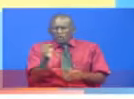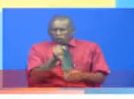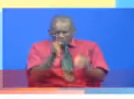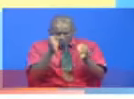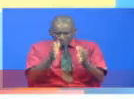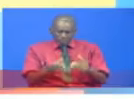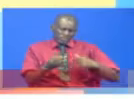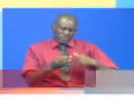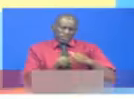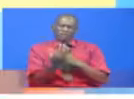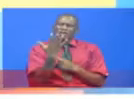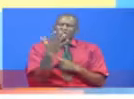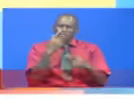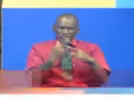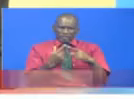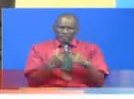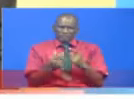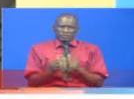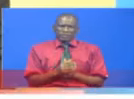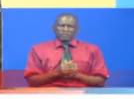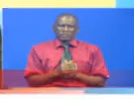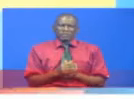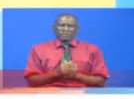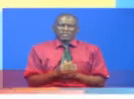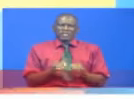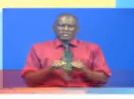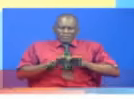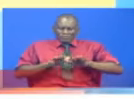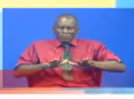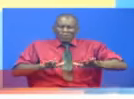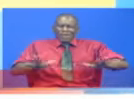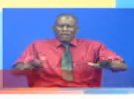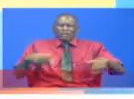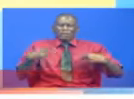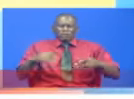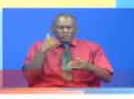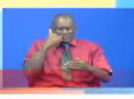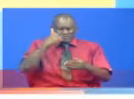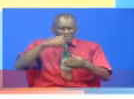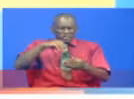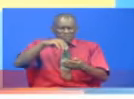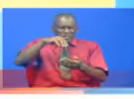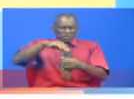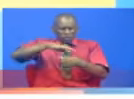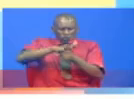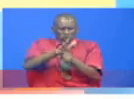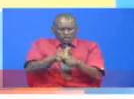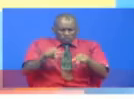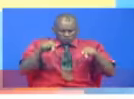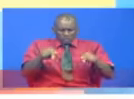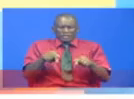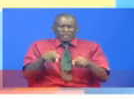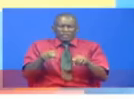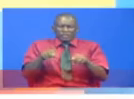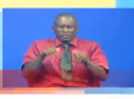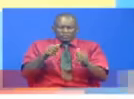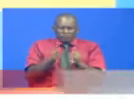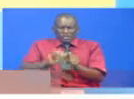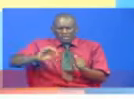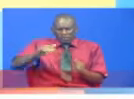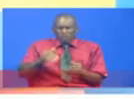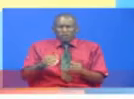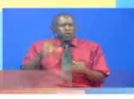is 85. The distribution of cases by counties is as follows.